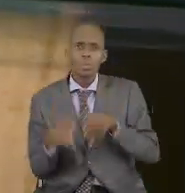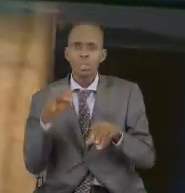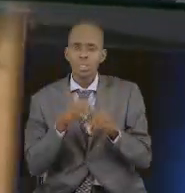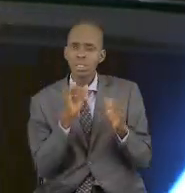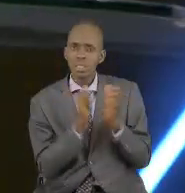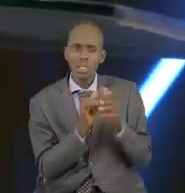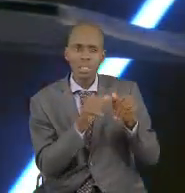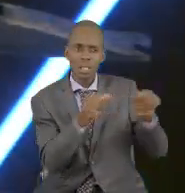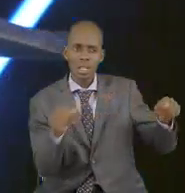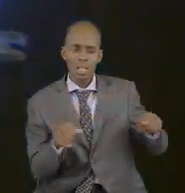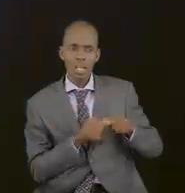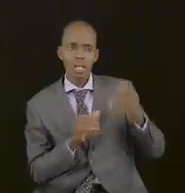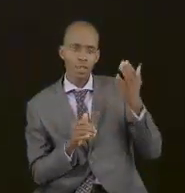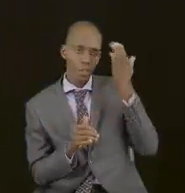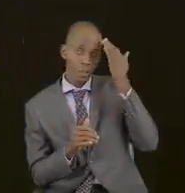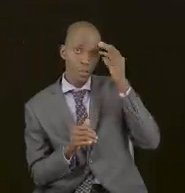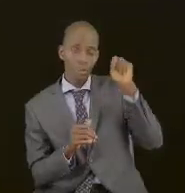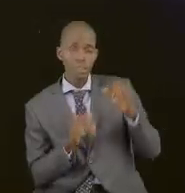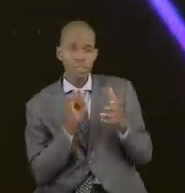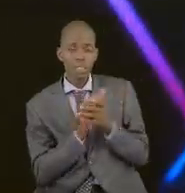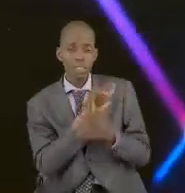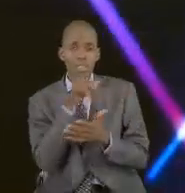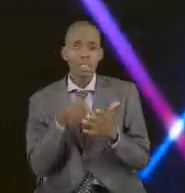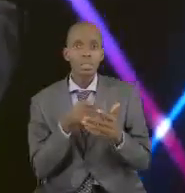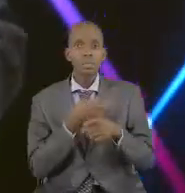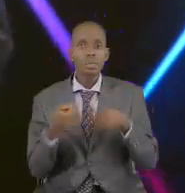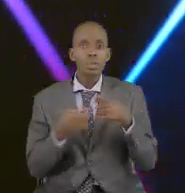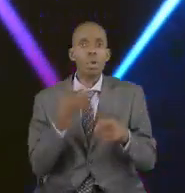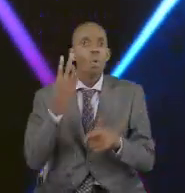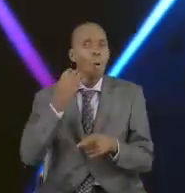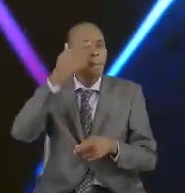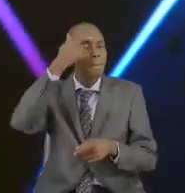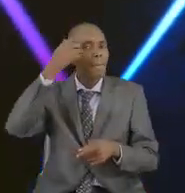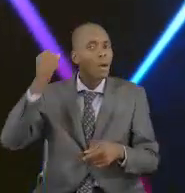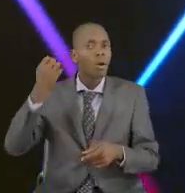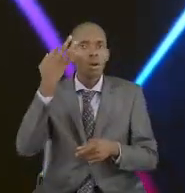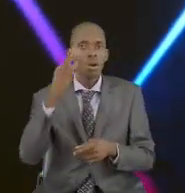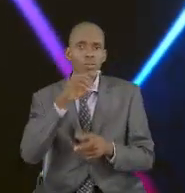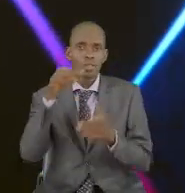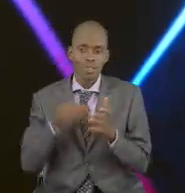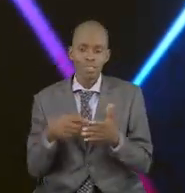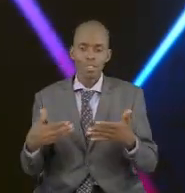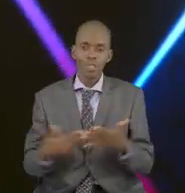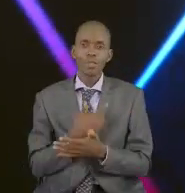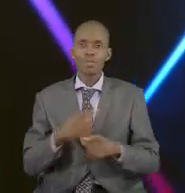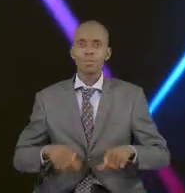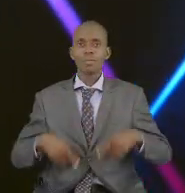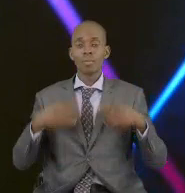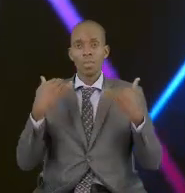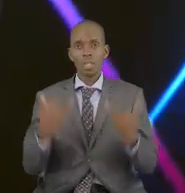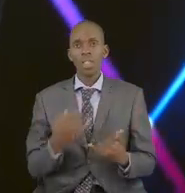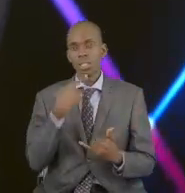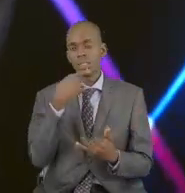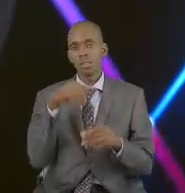they knew that this persecution was because of this new life. And now he tells us in